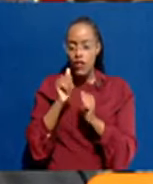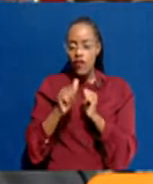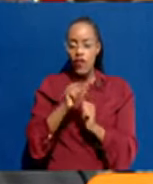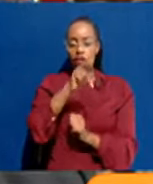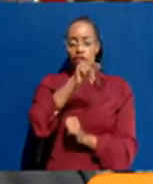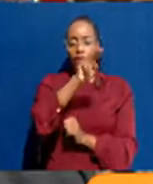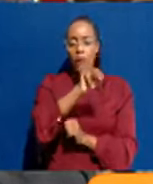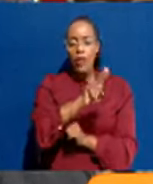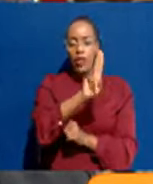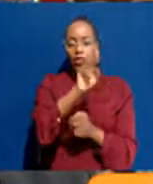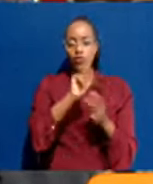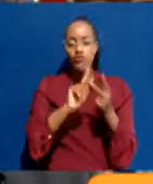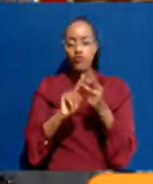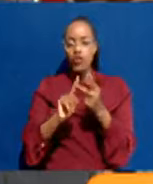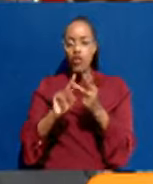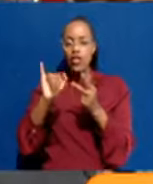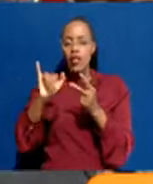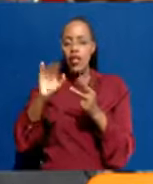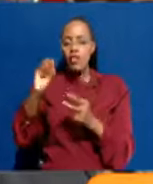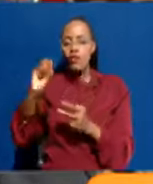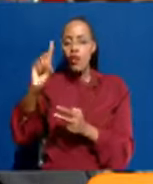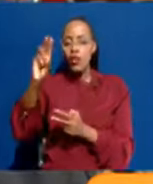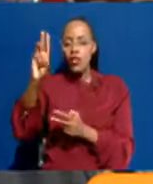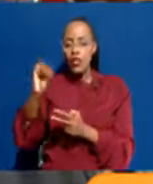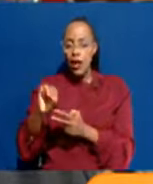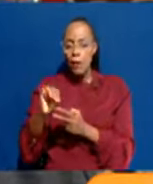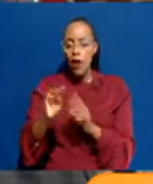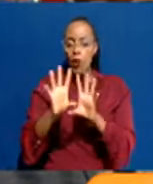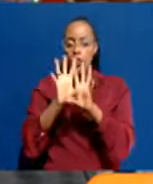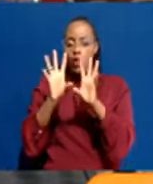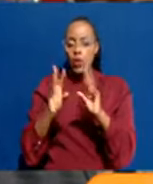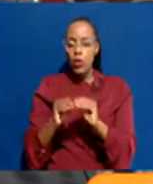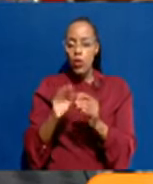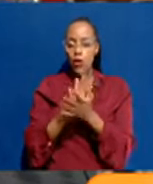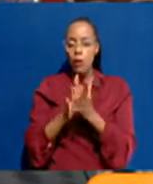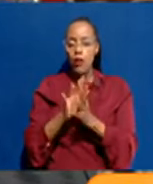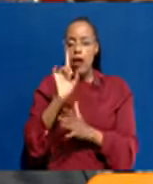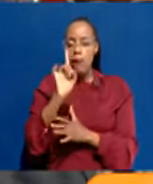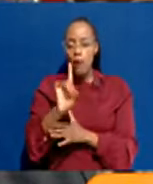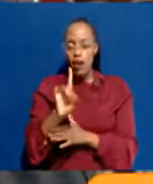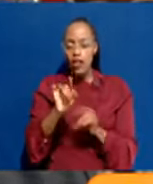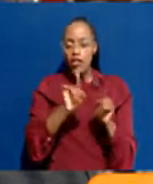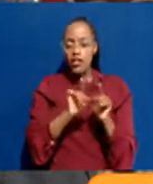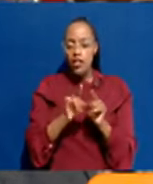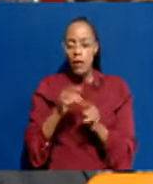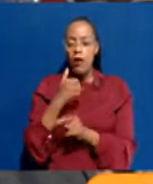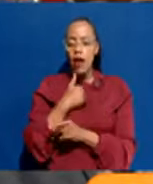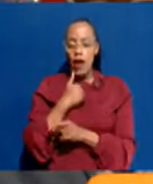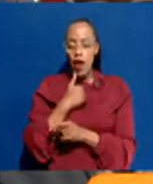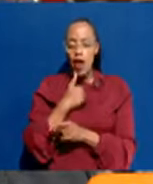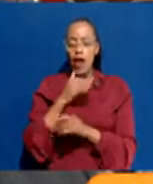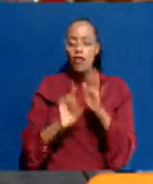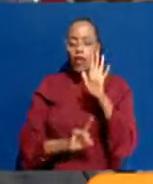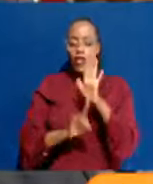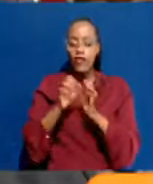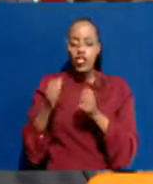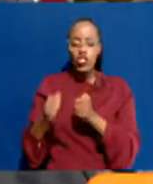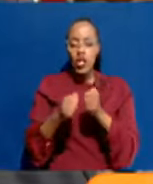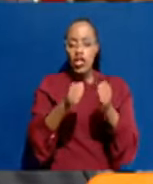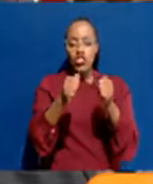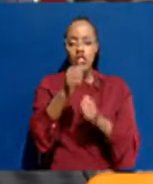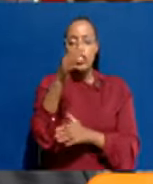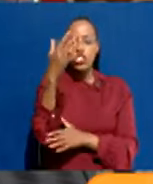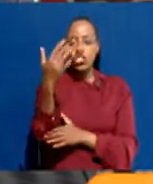PNU and the ODM. We collapsed them into one and then developed a strategy